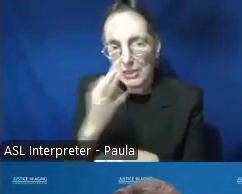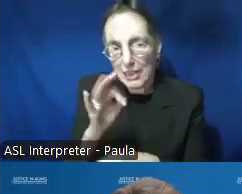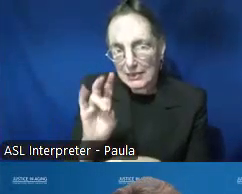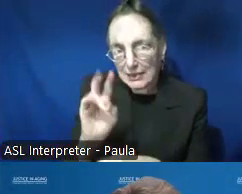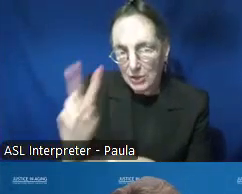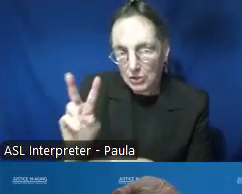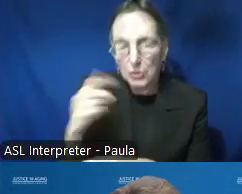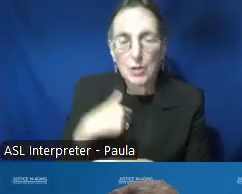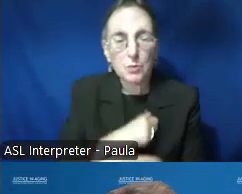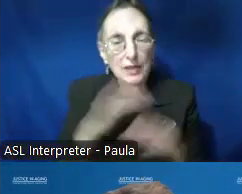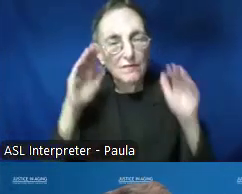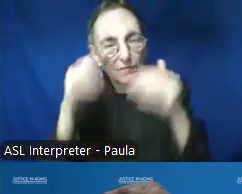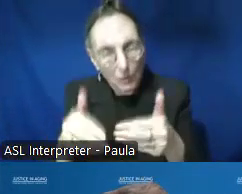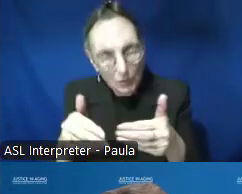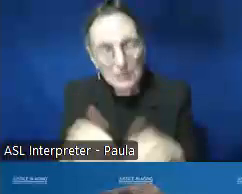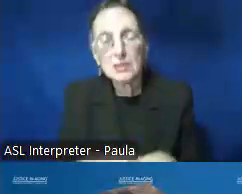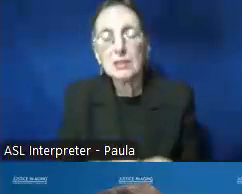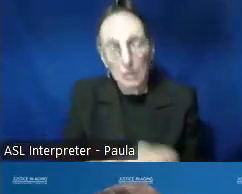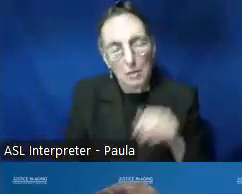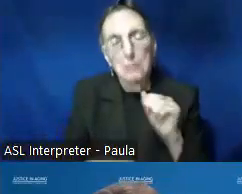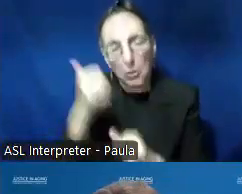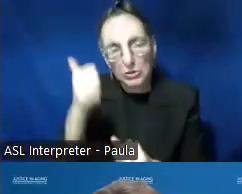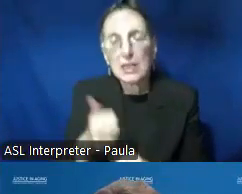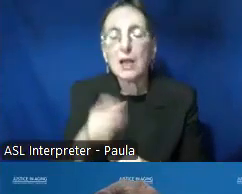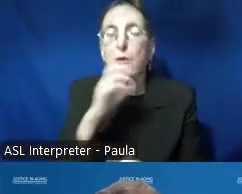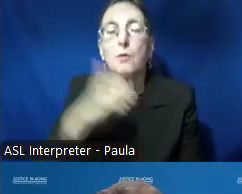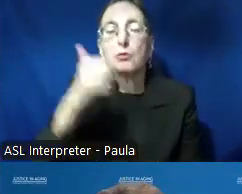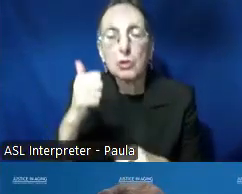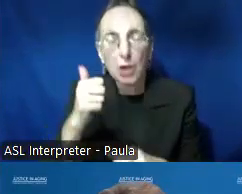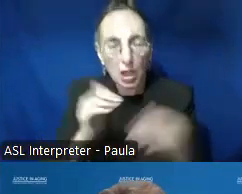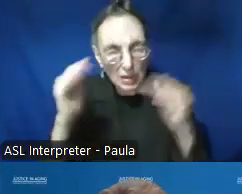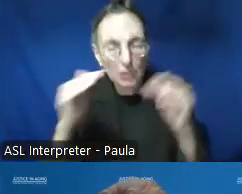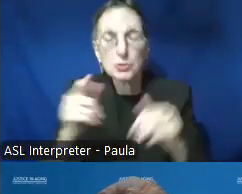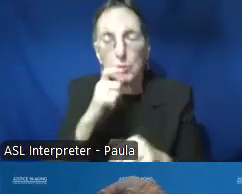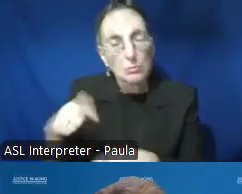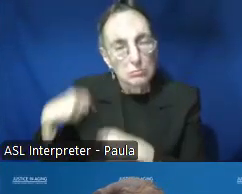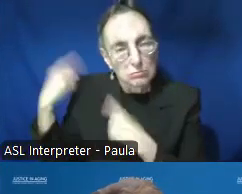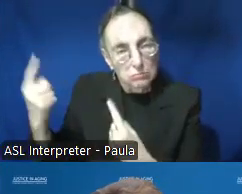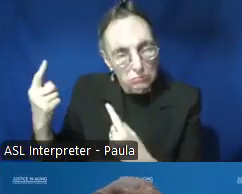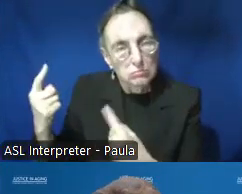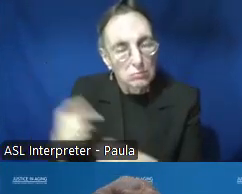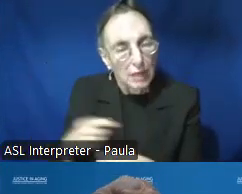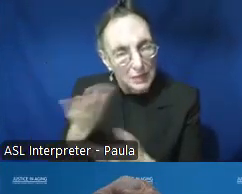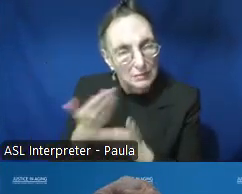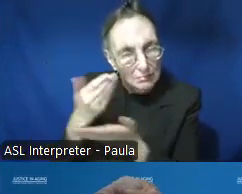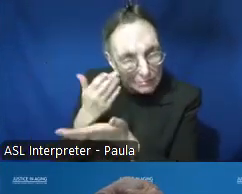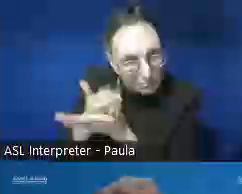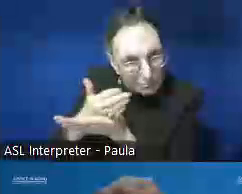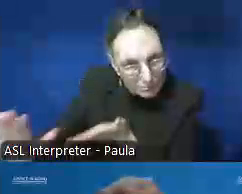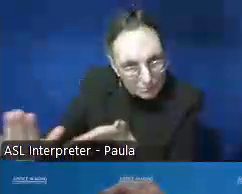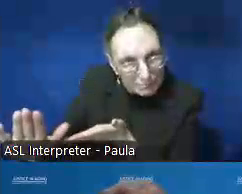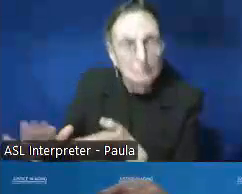our efforts primarily on those older adults who have traditionally been excluded or